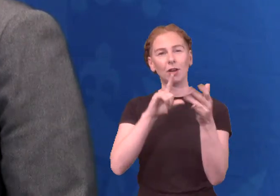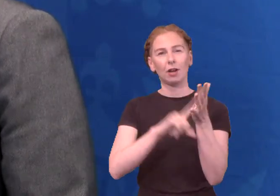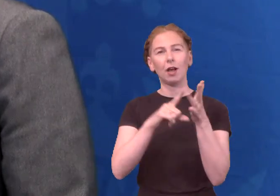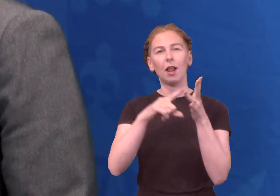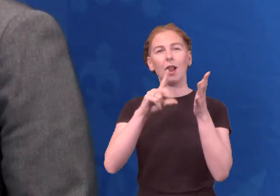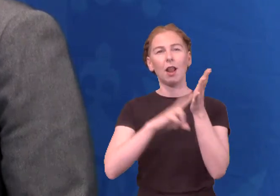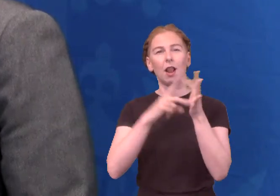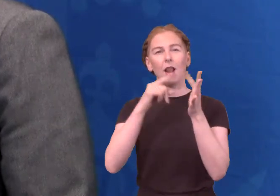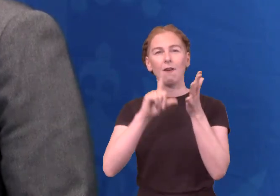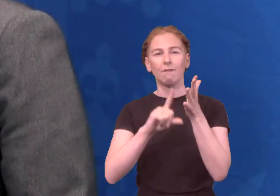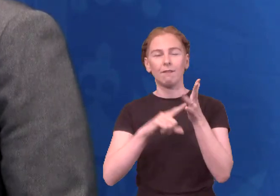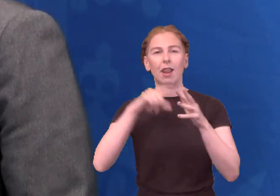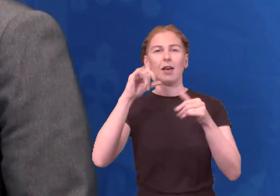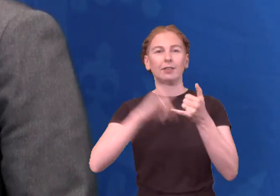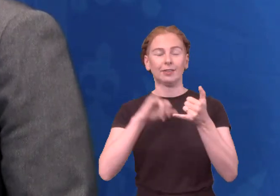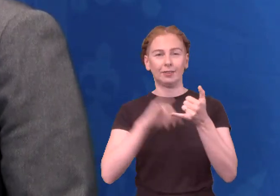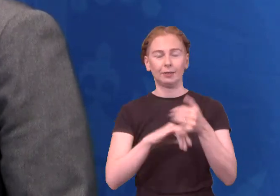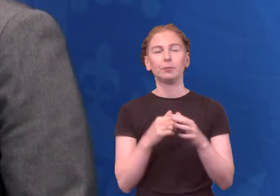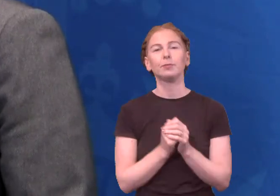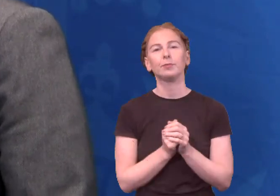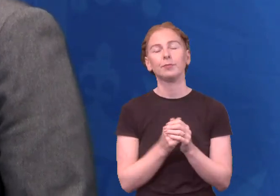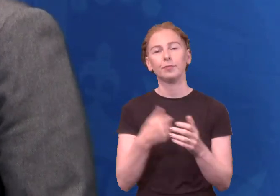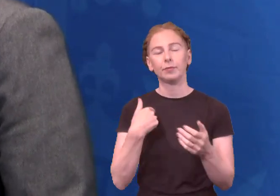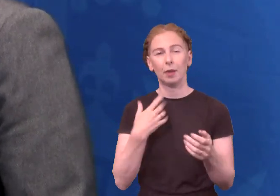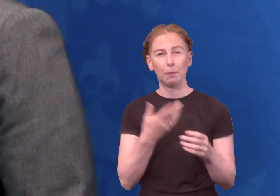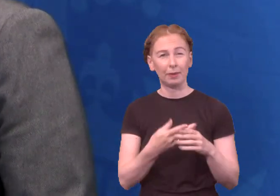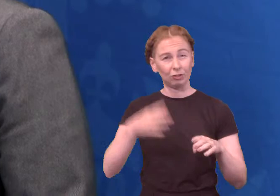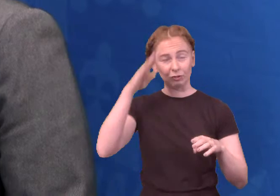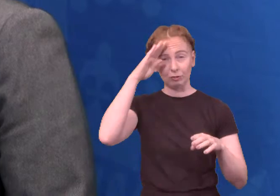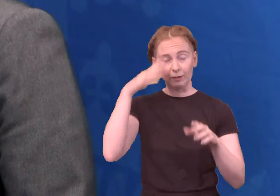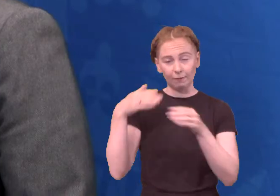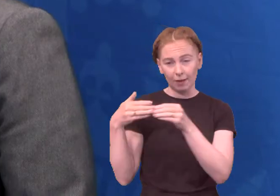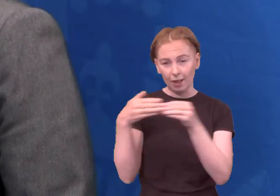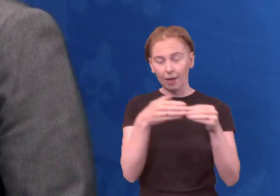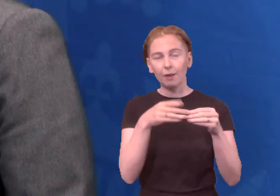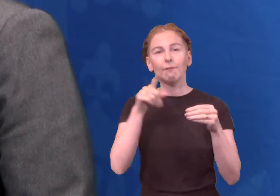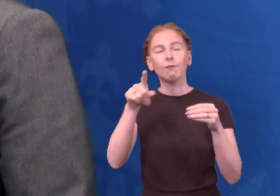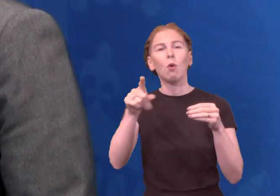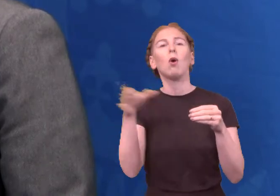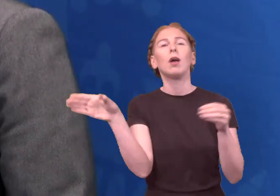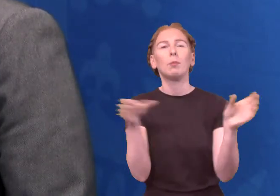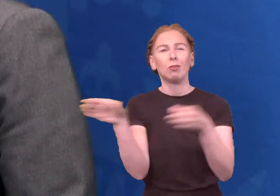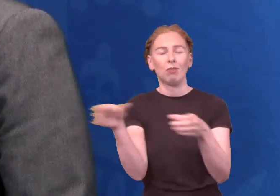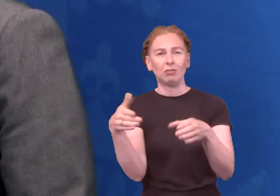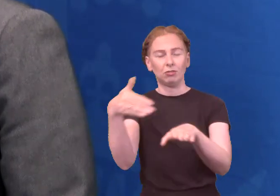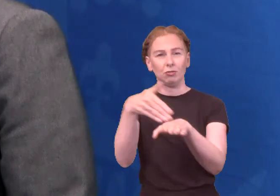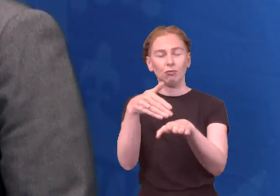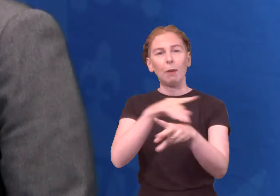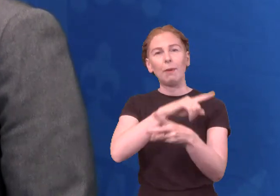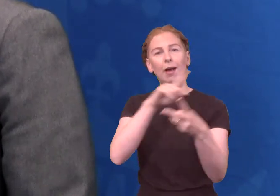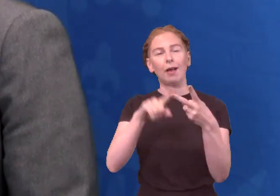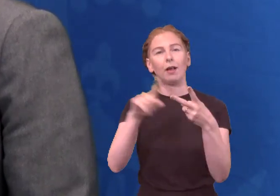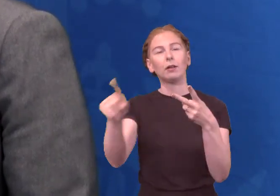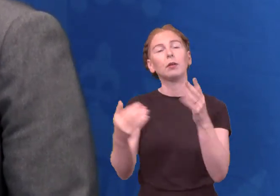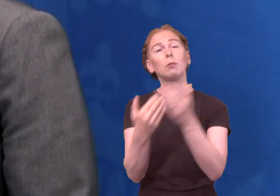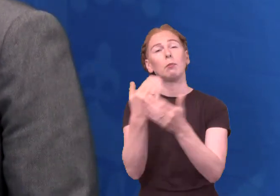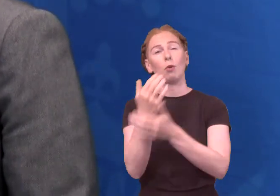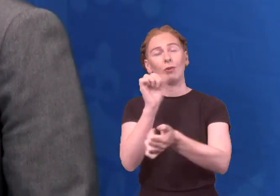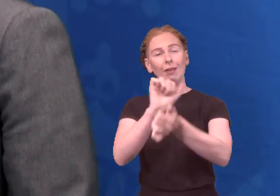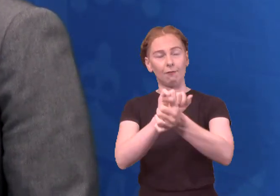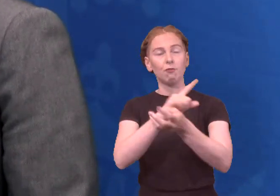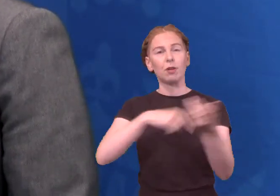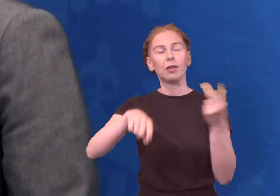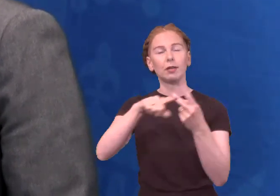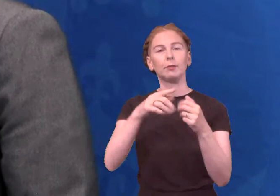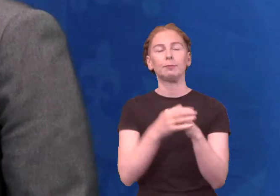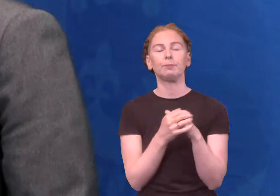human trafficking and organised immigration crime, and I'm also the South East Regional Lead for those same subjects.